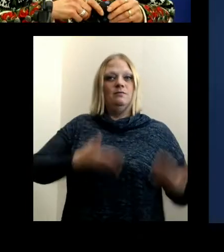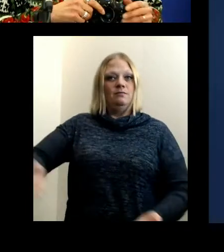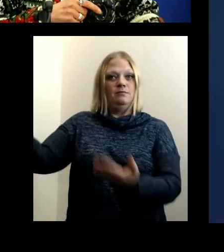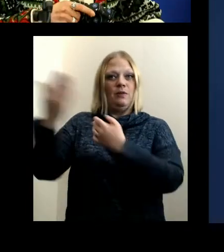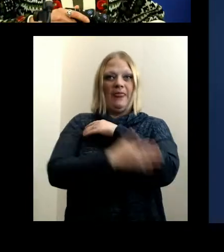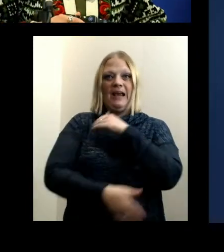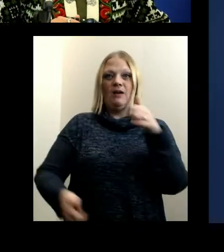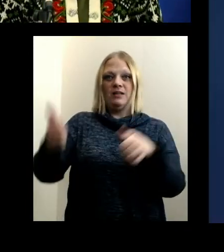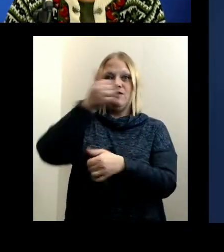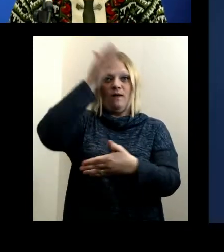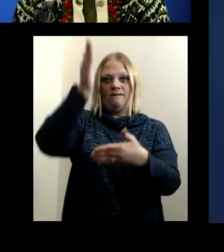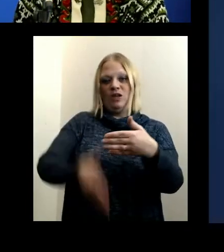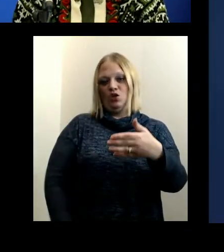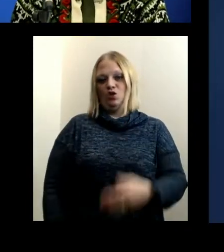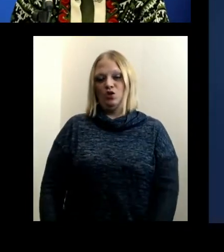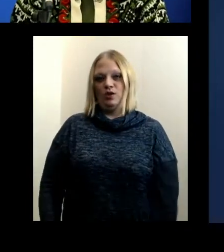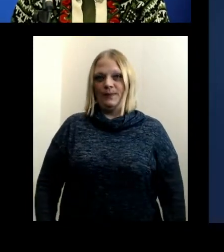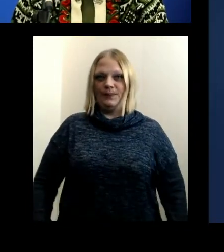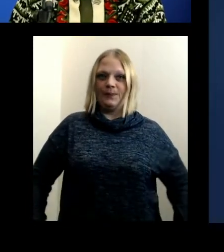executive to finish us off.